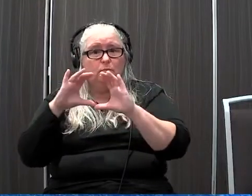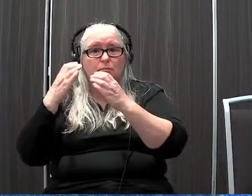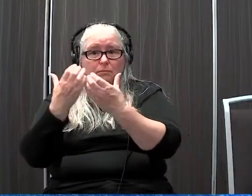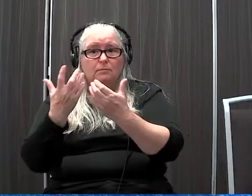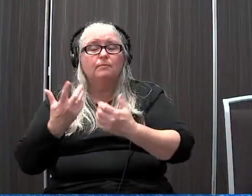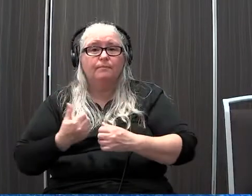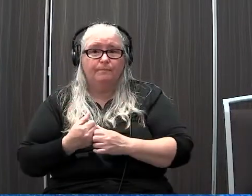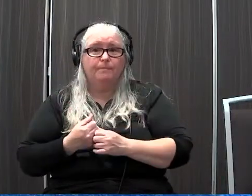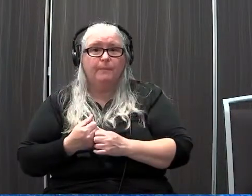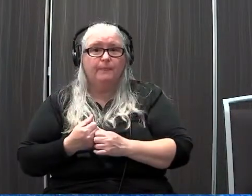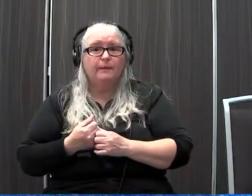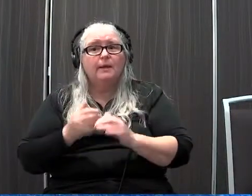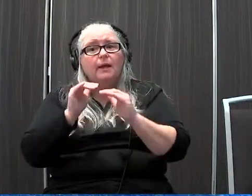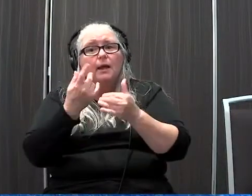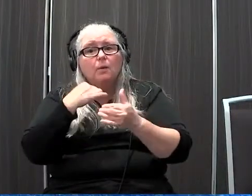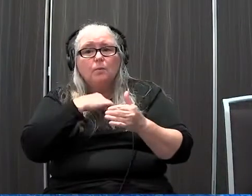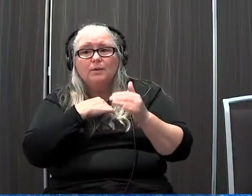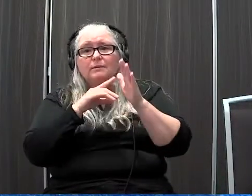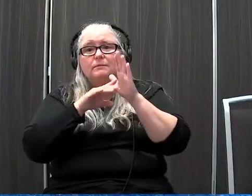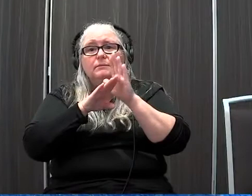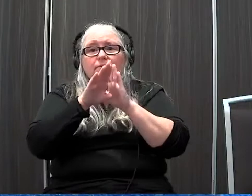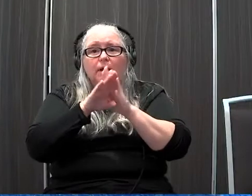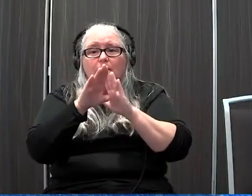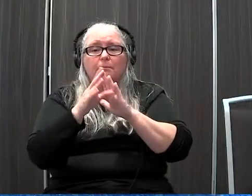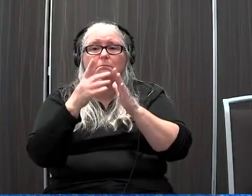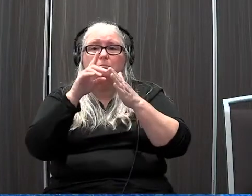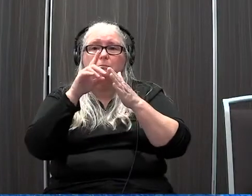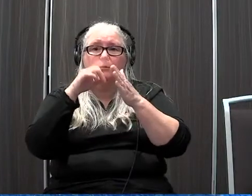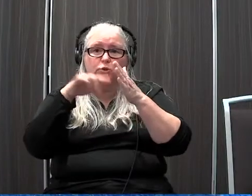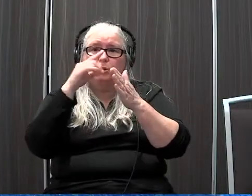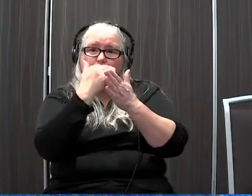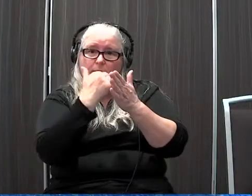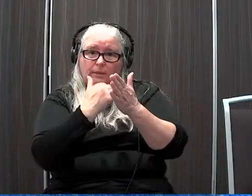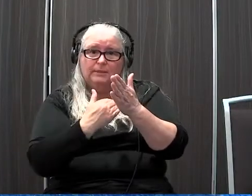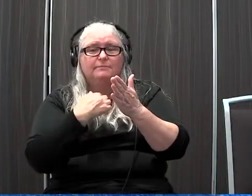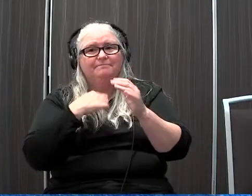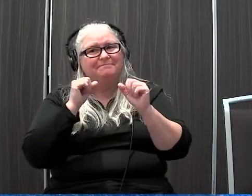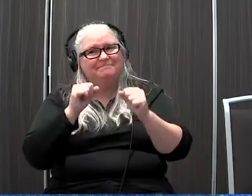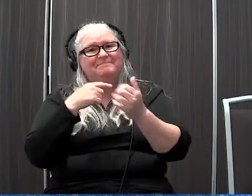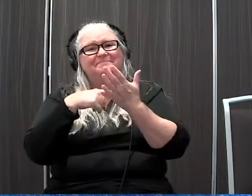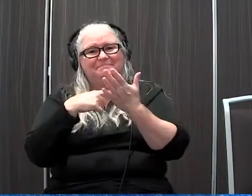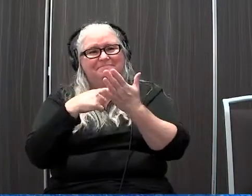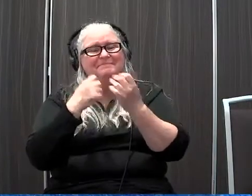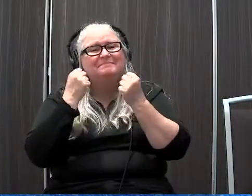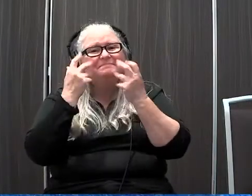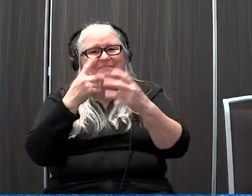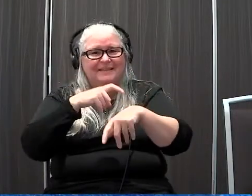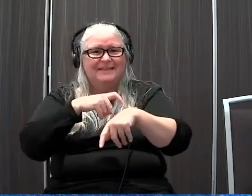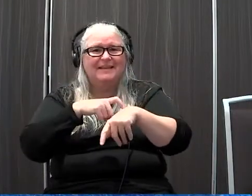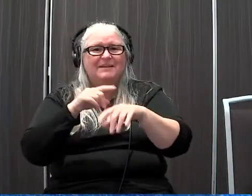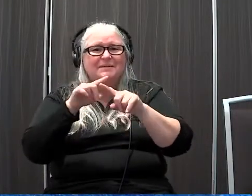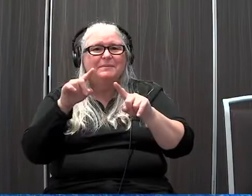So how we develop the checklist. I could spend a lot of time talking about this, but I will be brief for the purpose